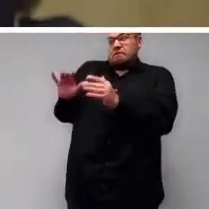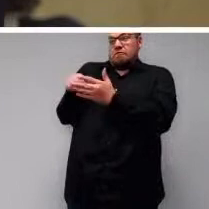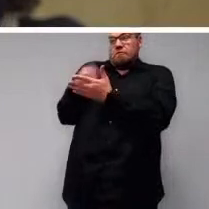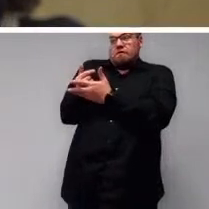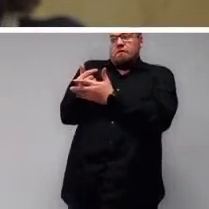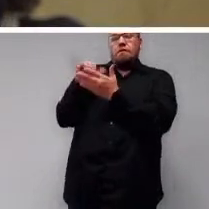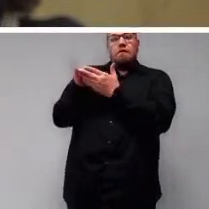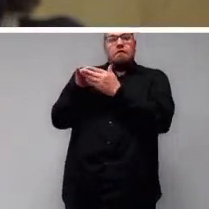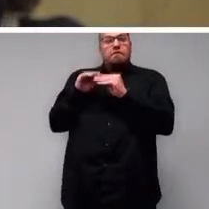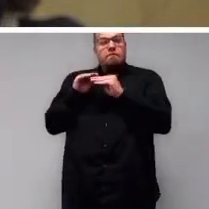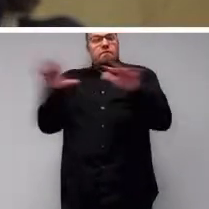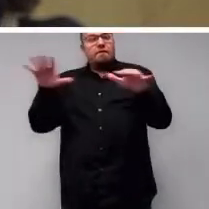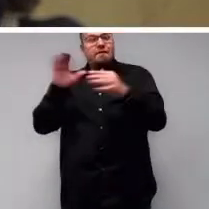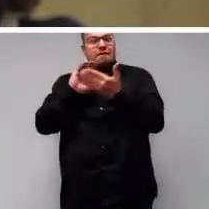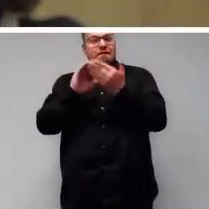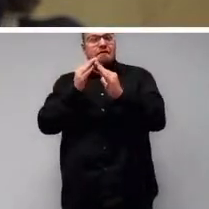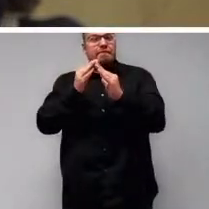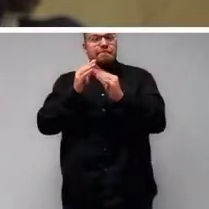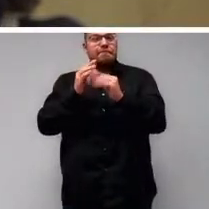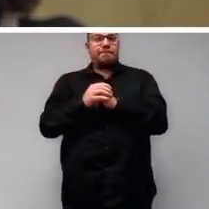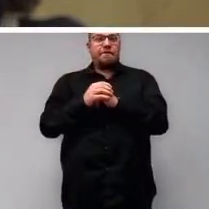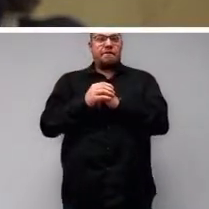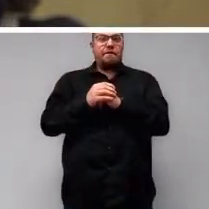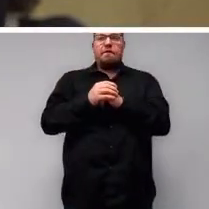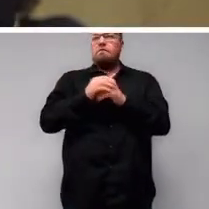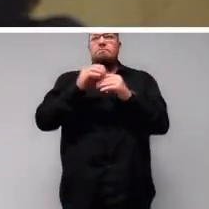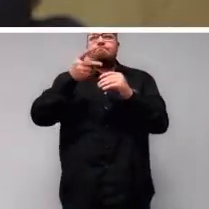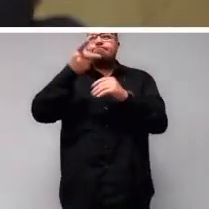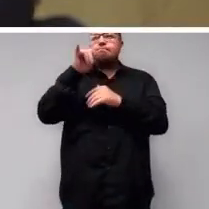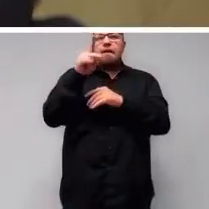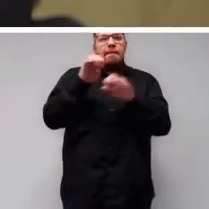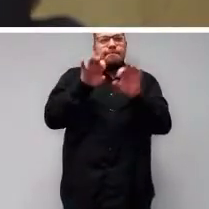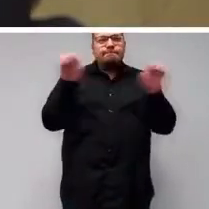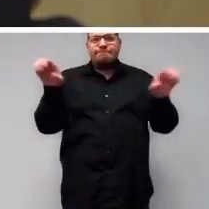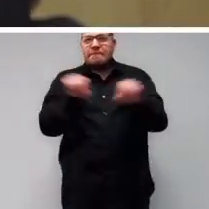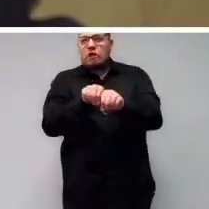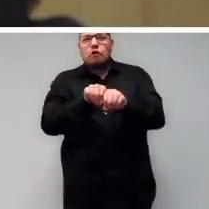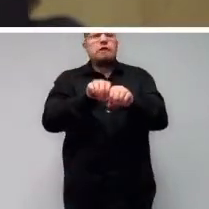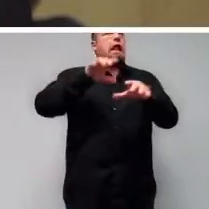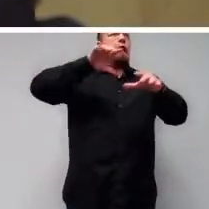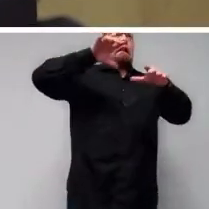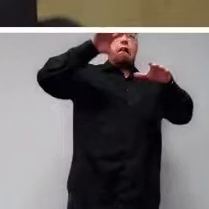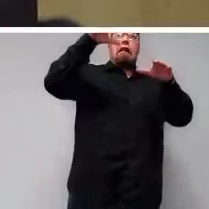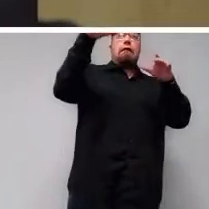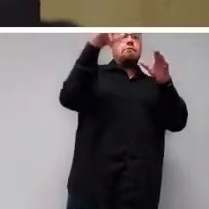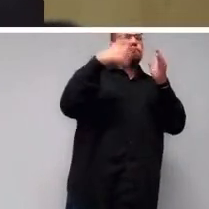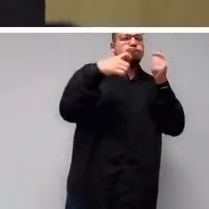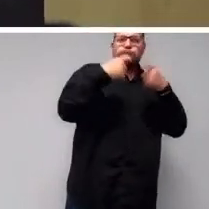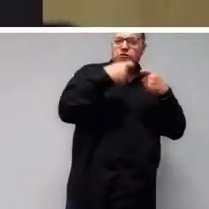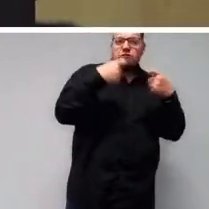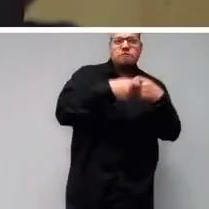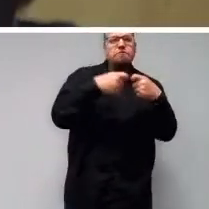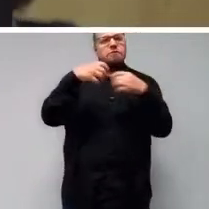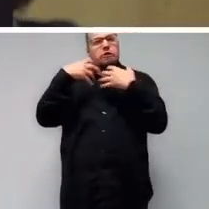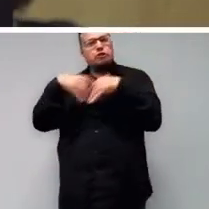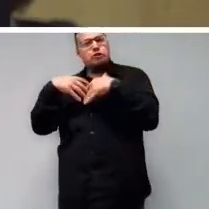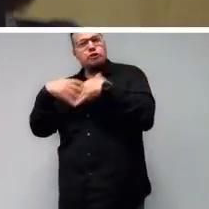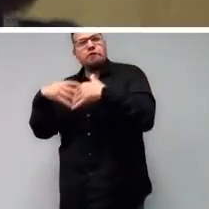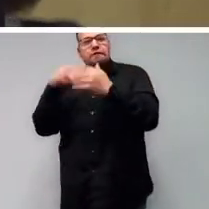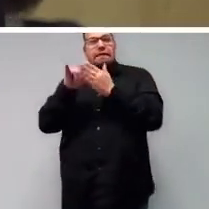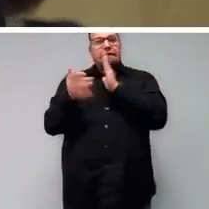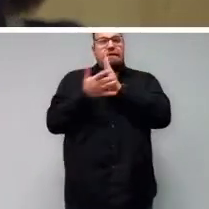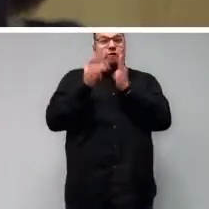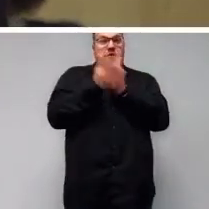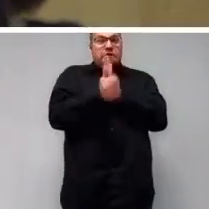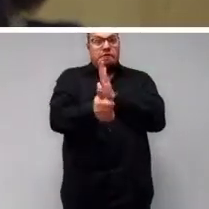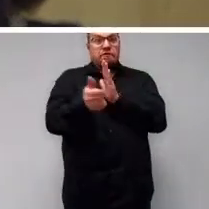welding as machinists, as pipe fitters, as electricians, as engineers. The technical skills and the certifications